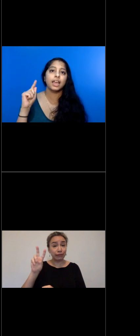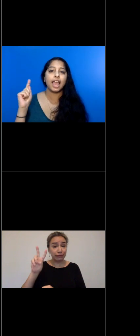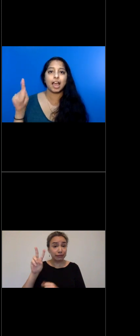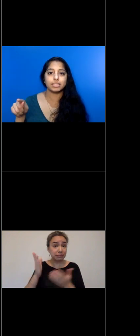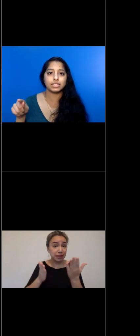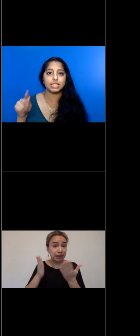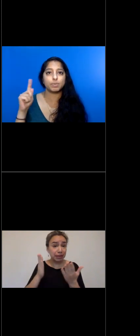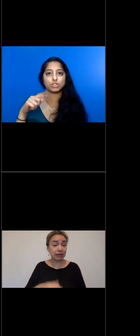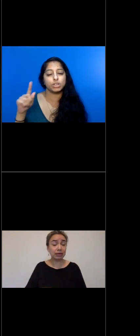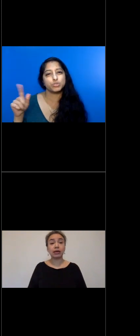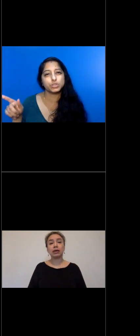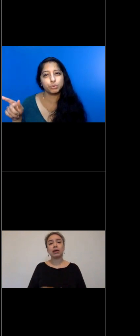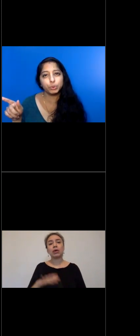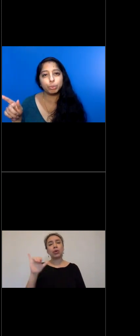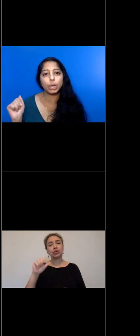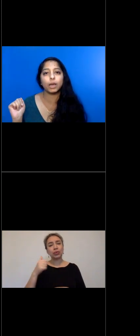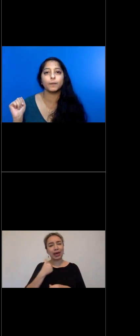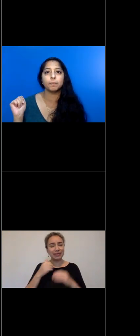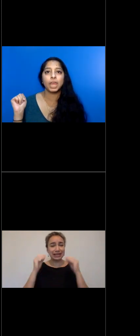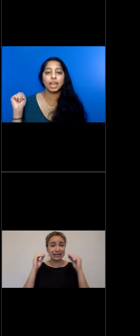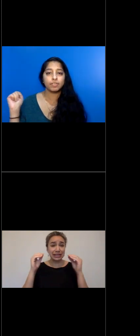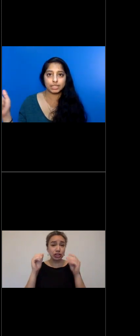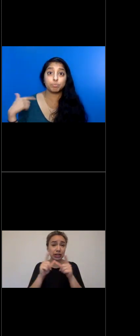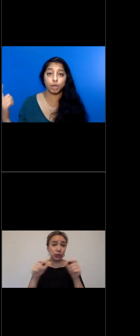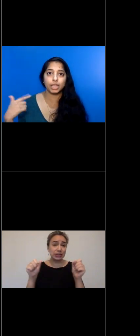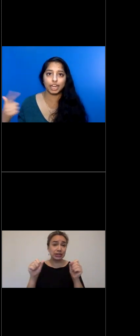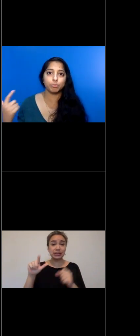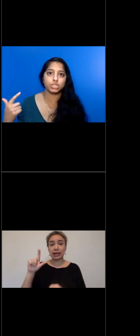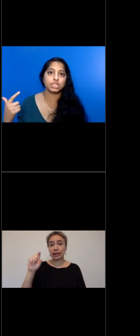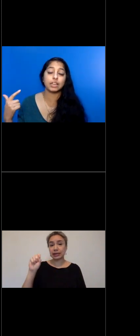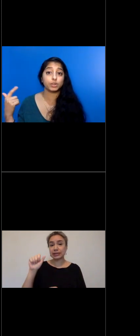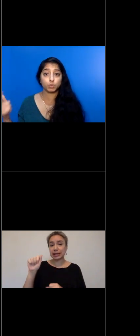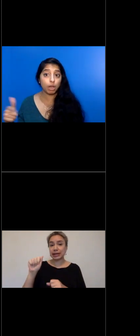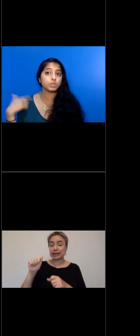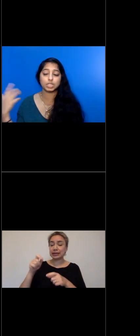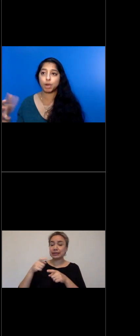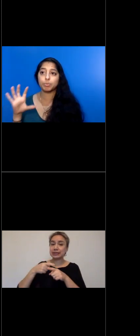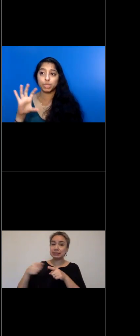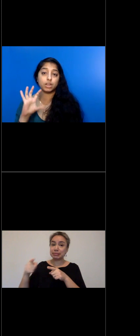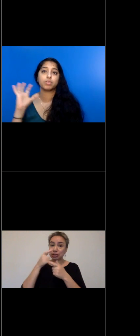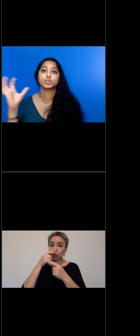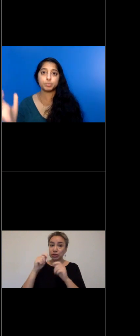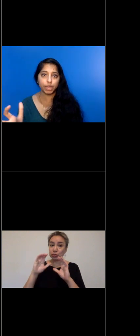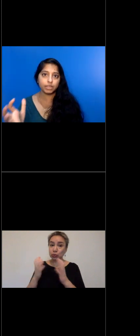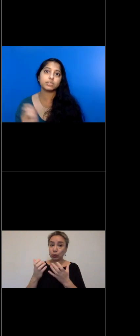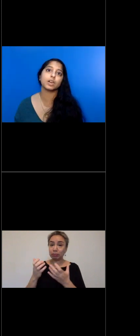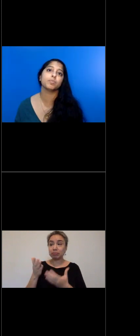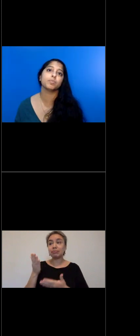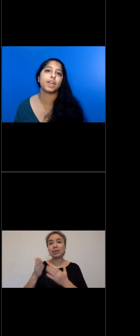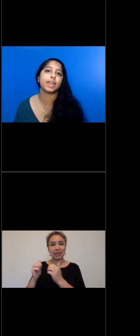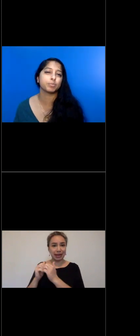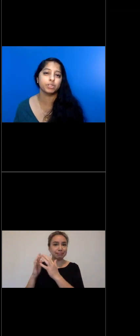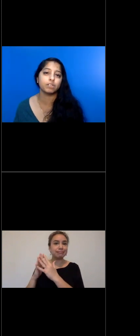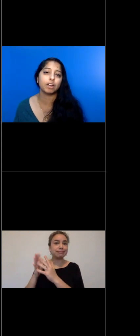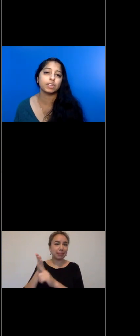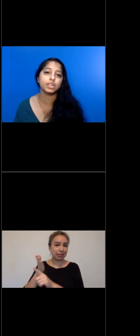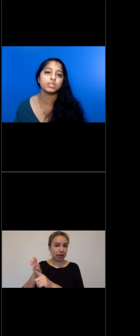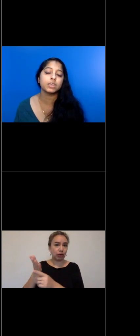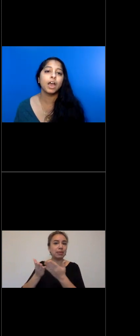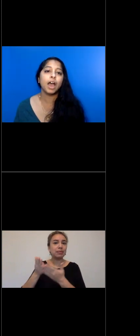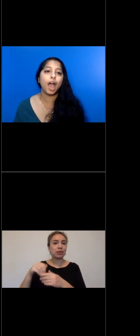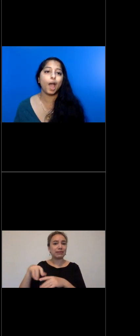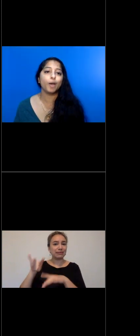linguistics LSA special interest group that's getting put together as well. So that's probably another space to find community